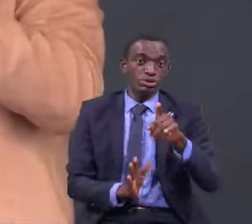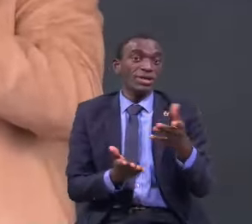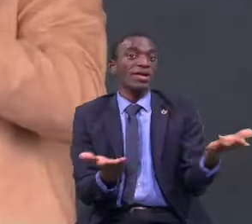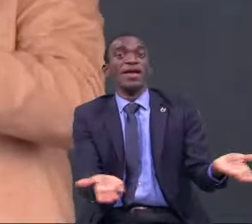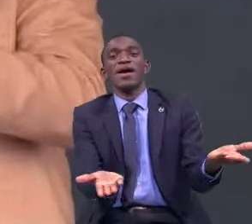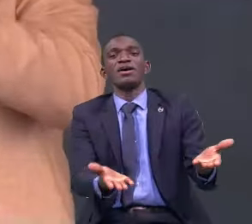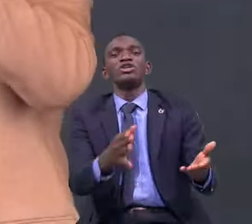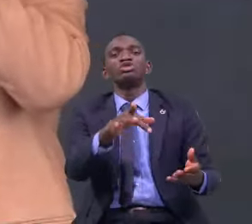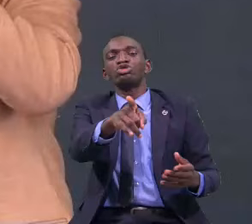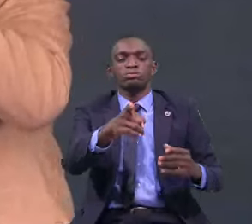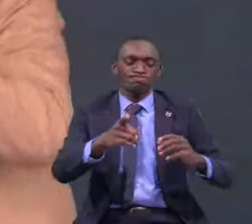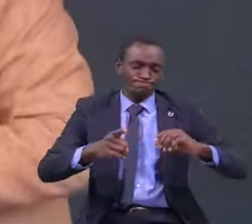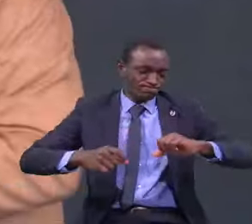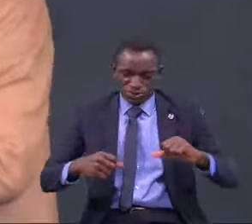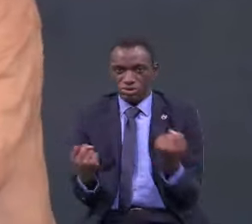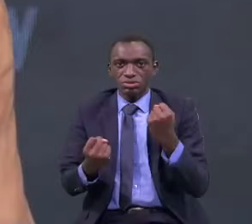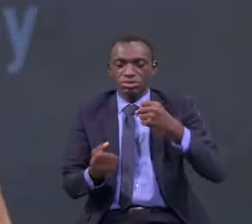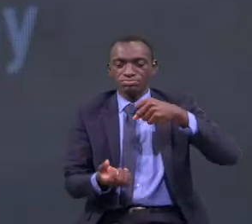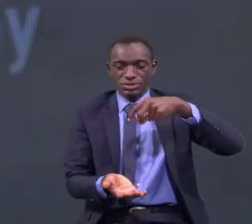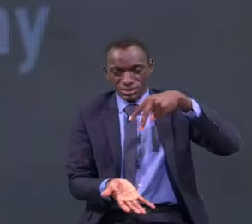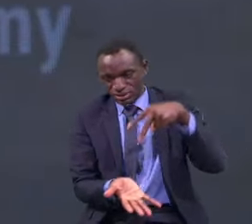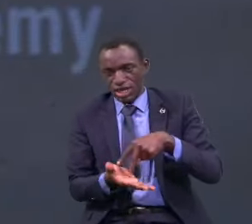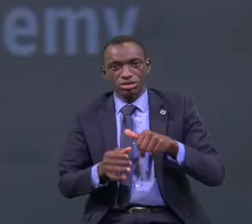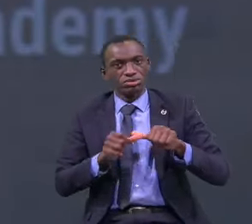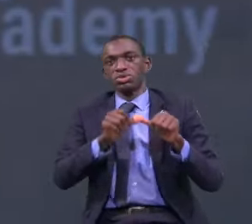back, you have resilience.